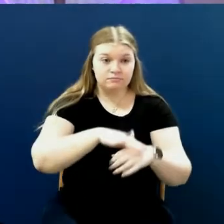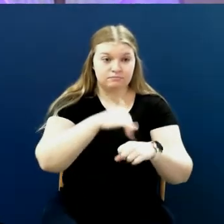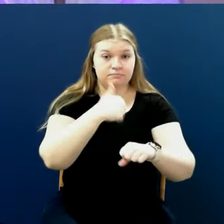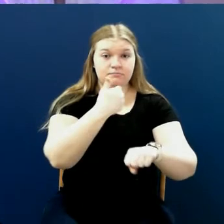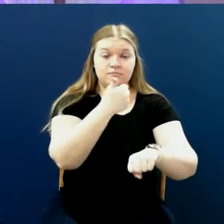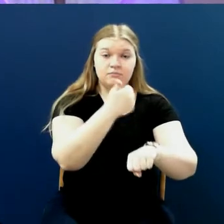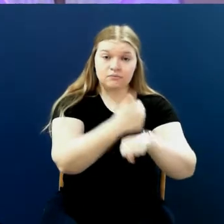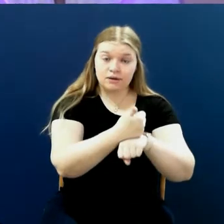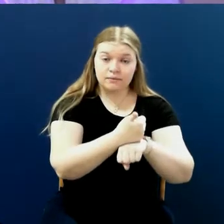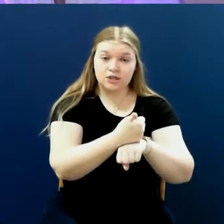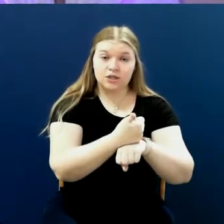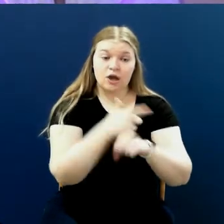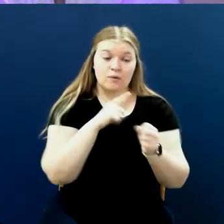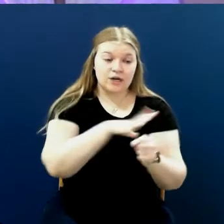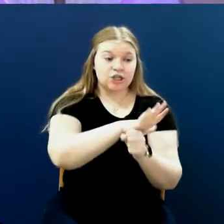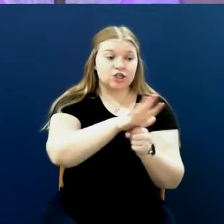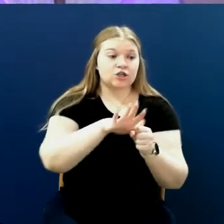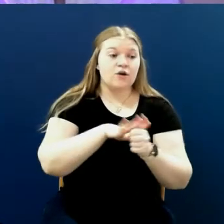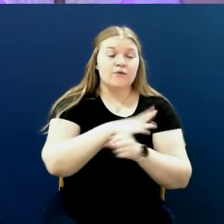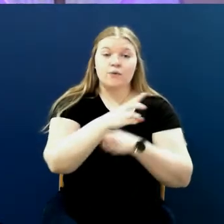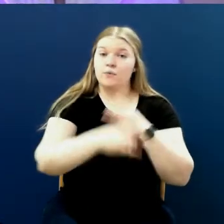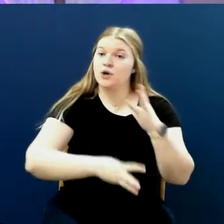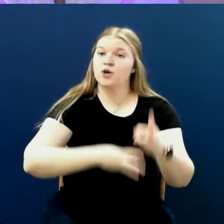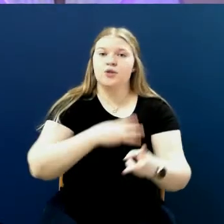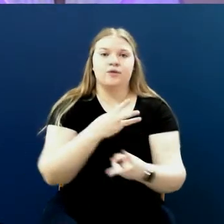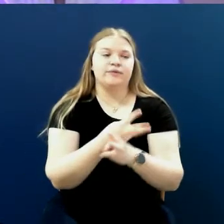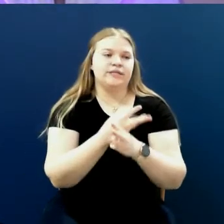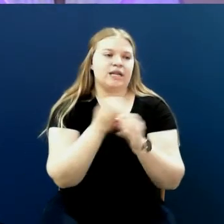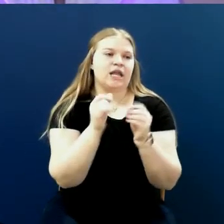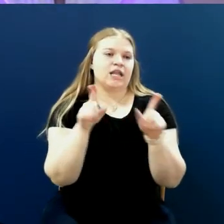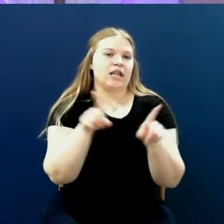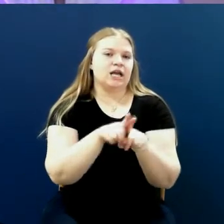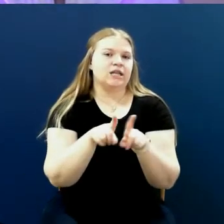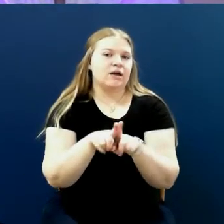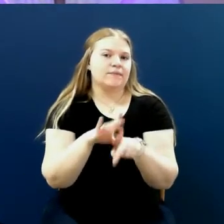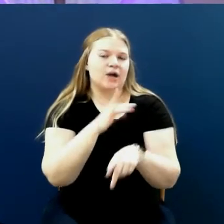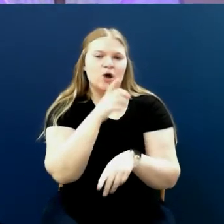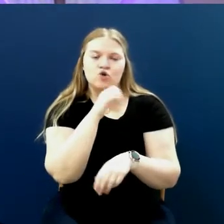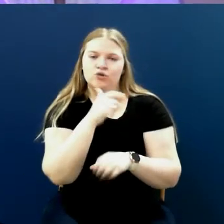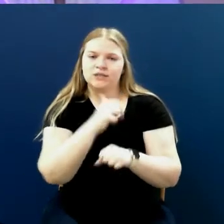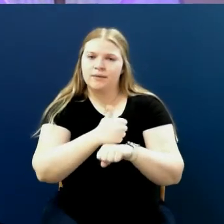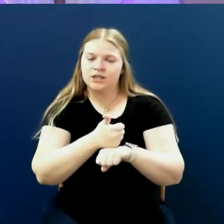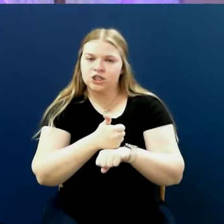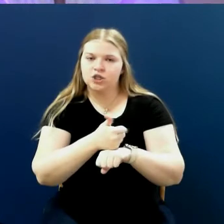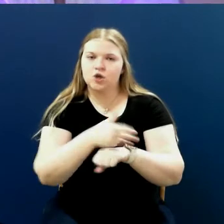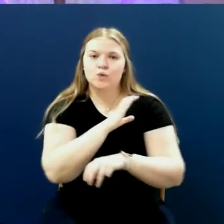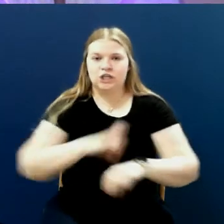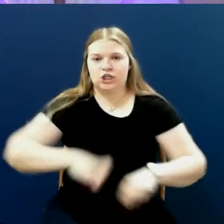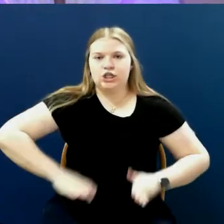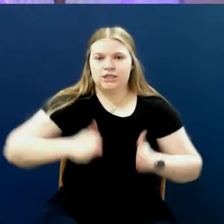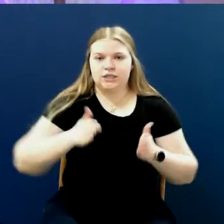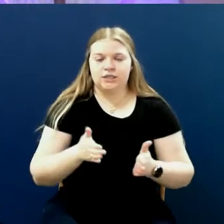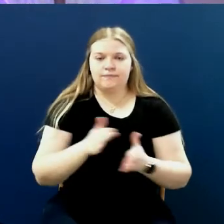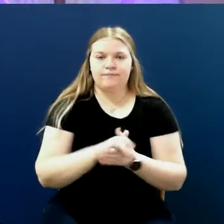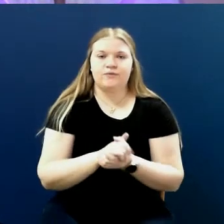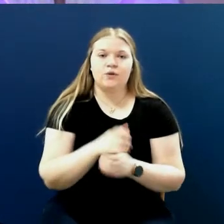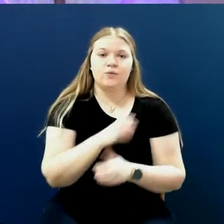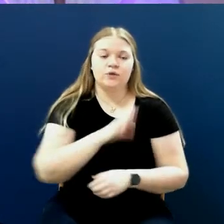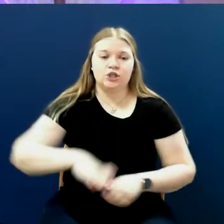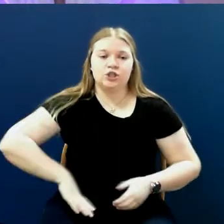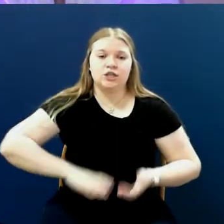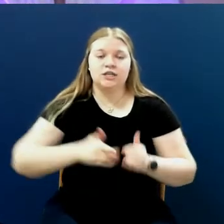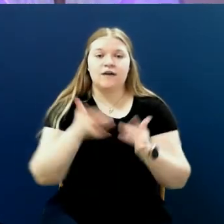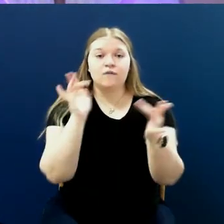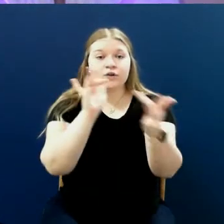established in regions of the world where there is nothing like that. By who? By Christians. Christians have reached